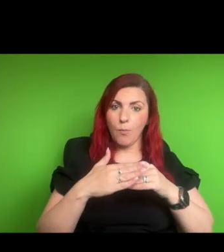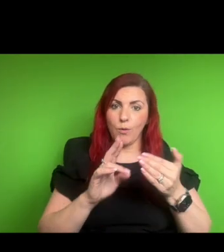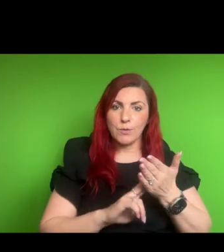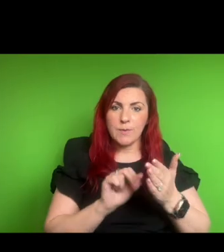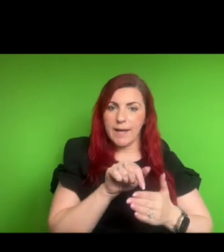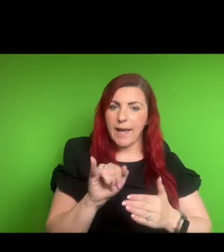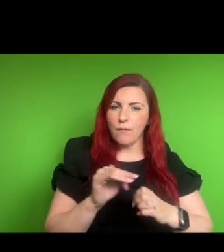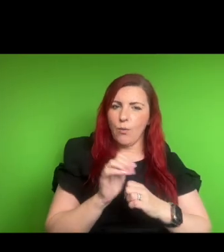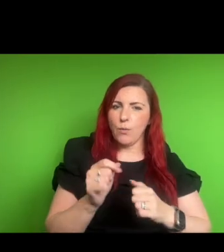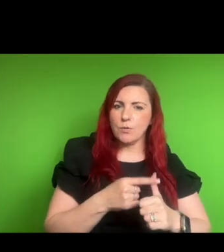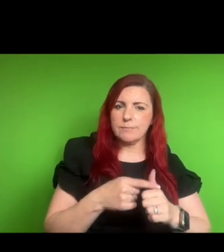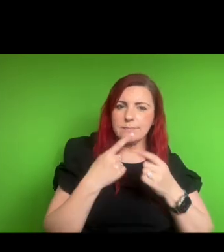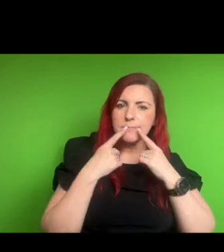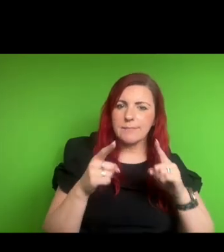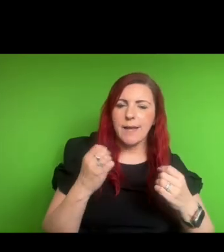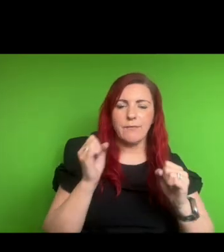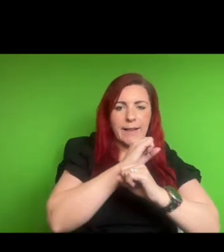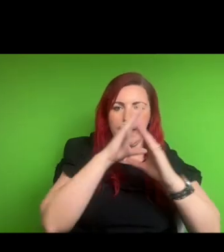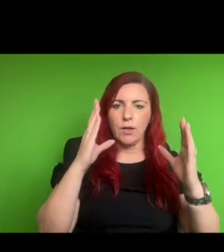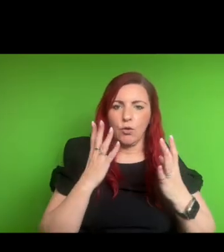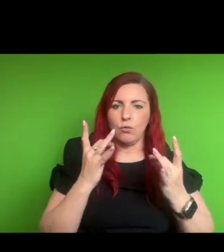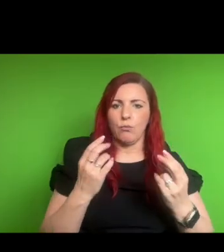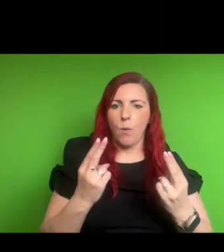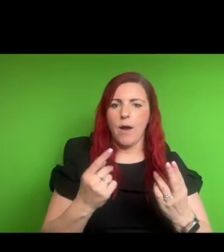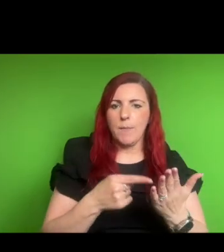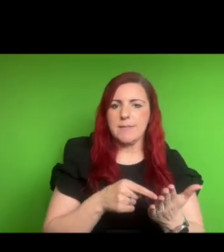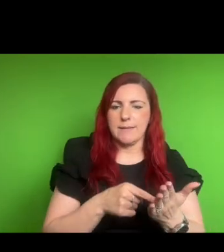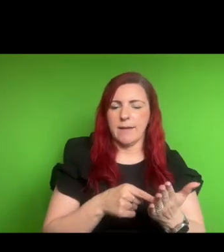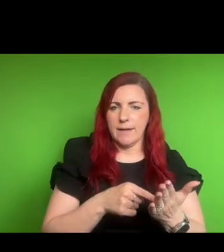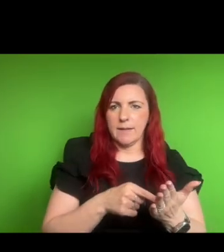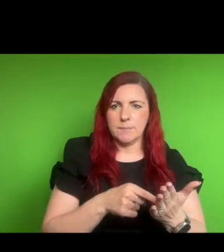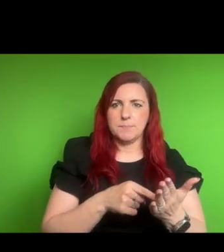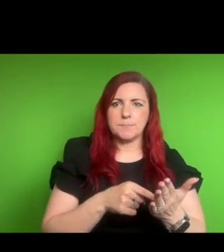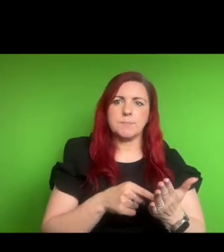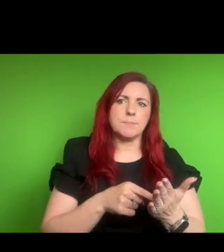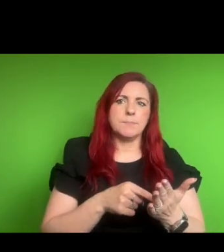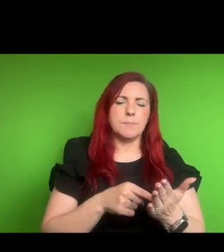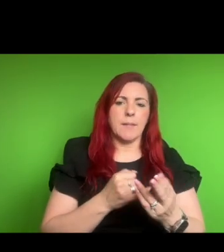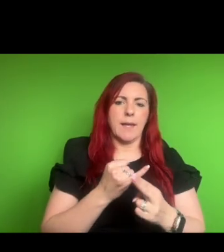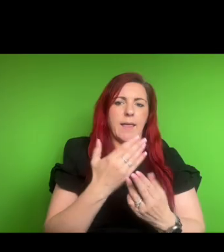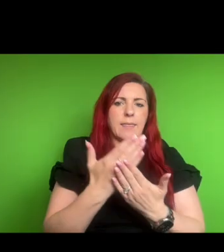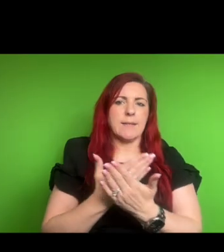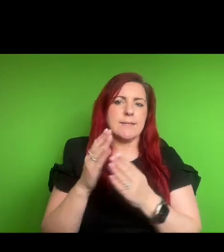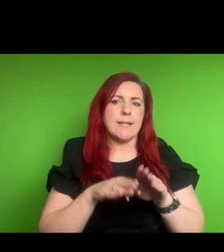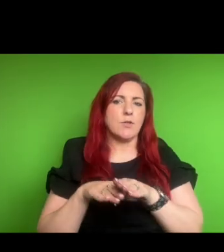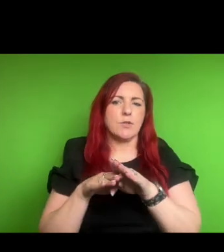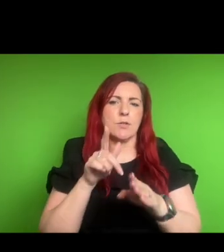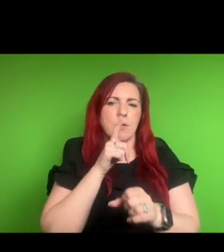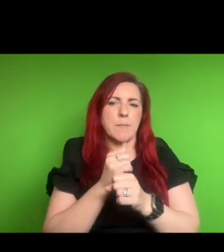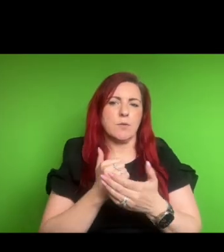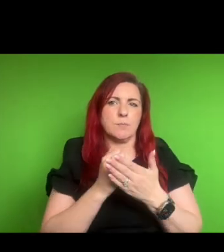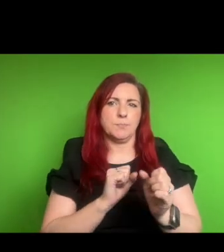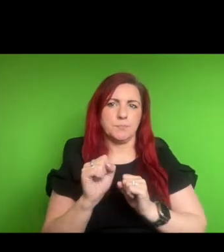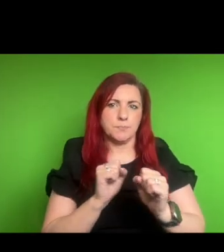and therefore there's clear requirements set out in the standard on support services in